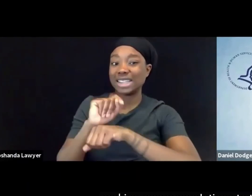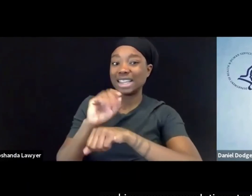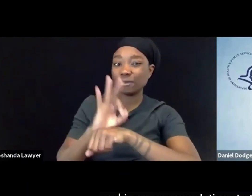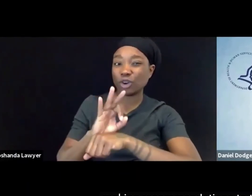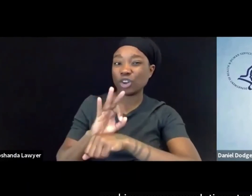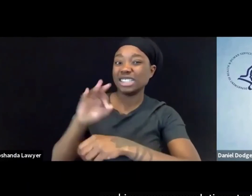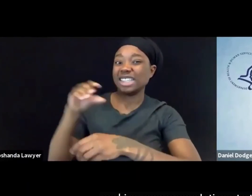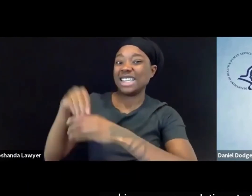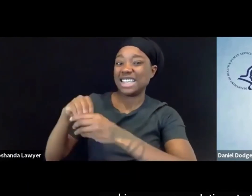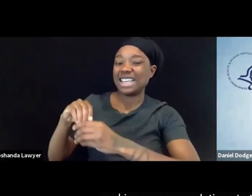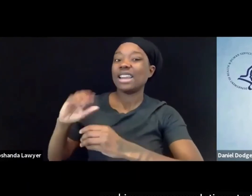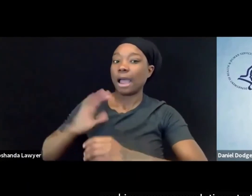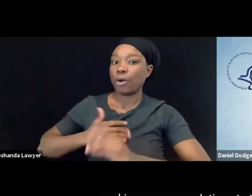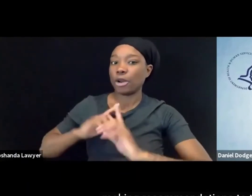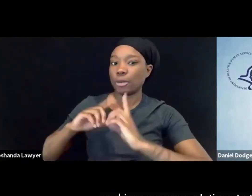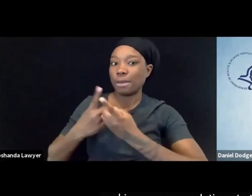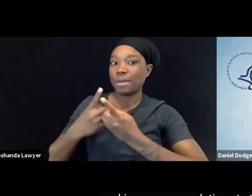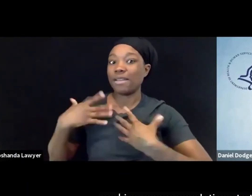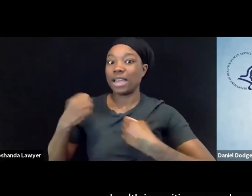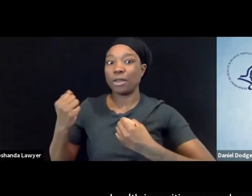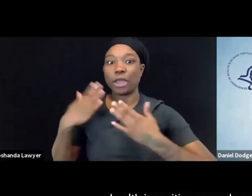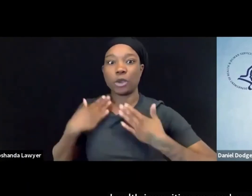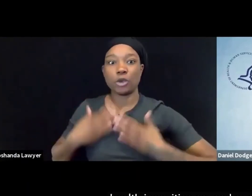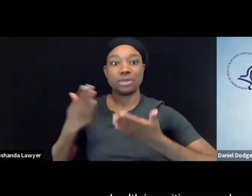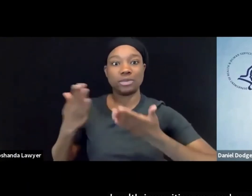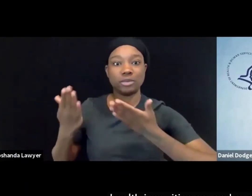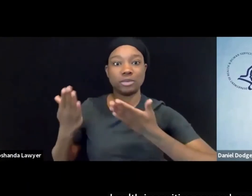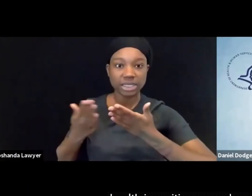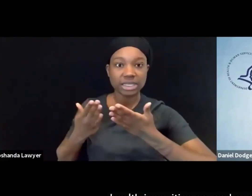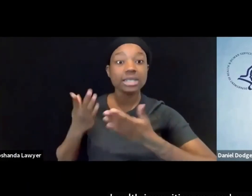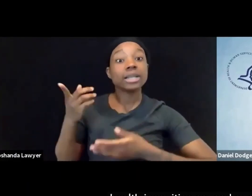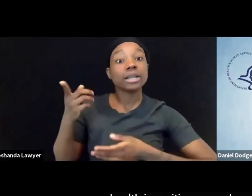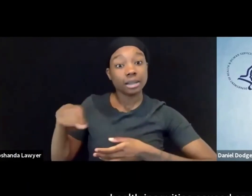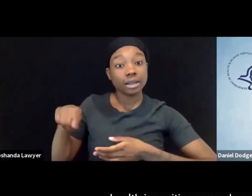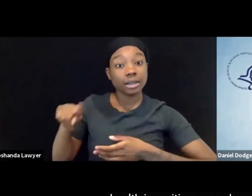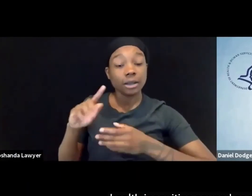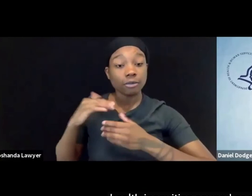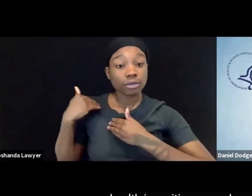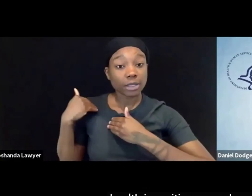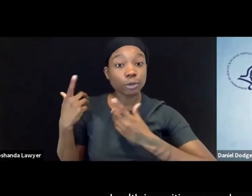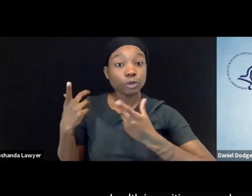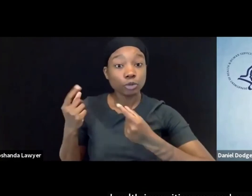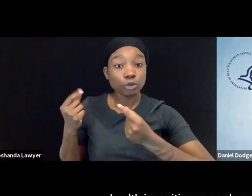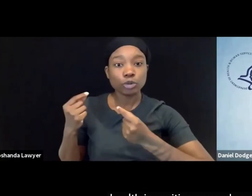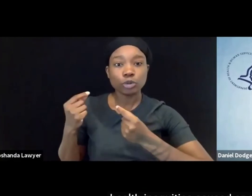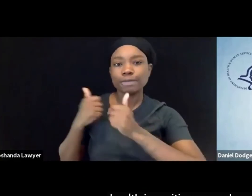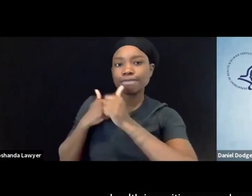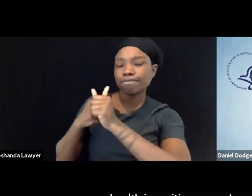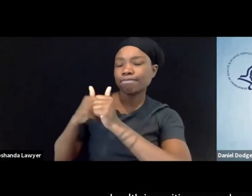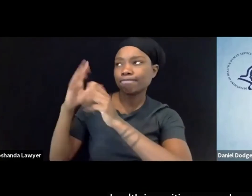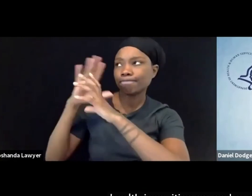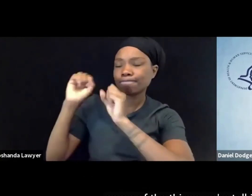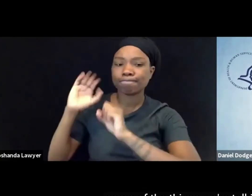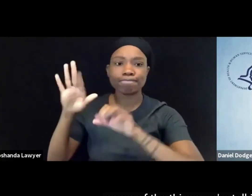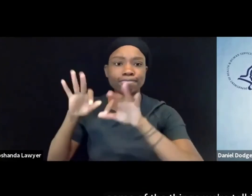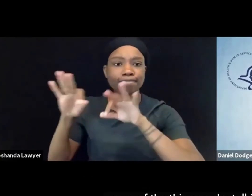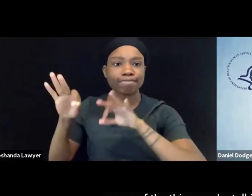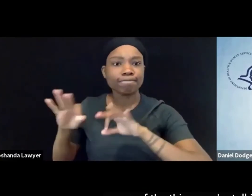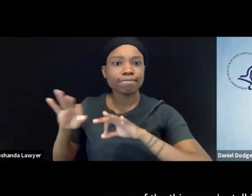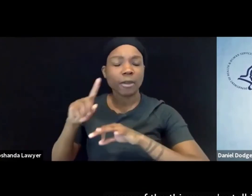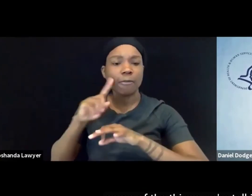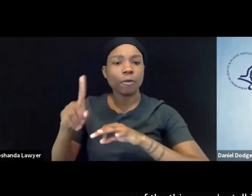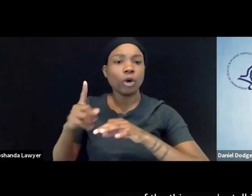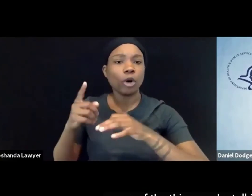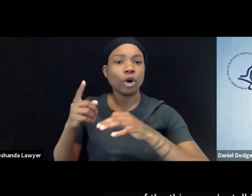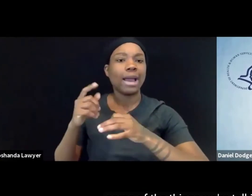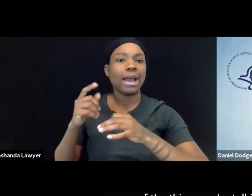making recommendations to the president for mitigating health inequities caused or exacerbated by COVID-19. So some of the things that we're